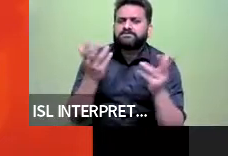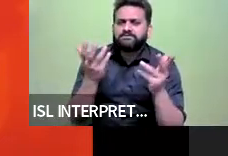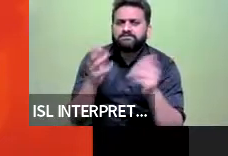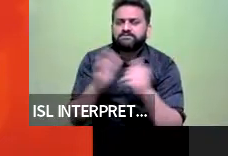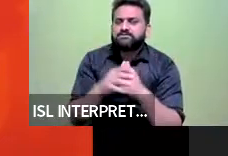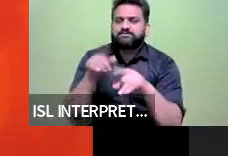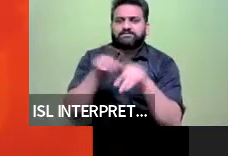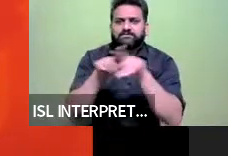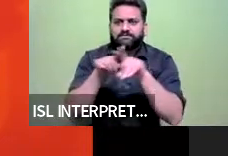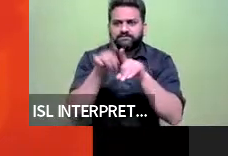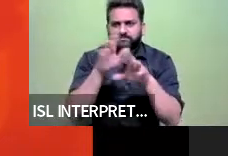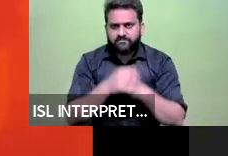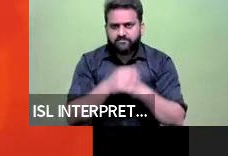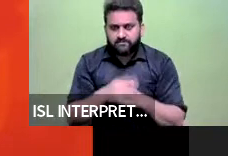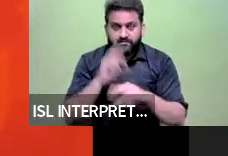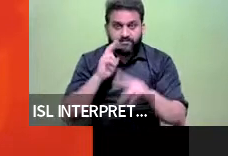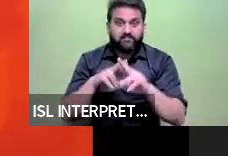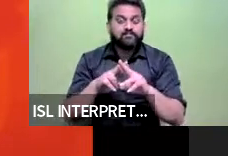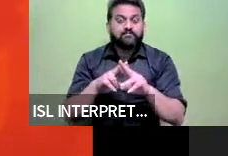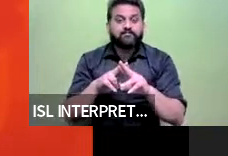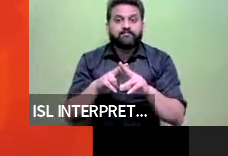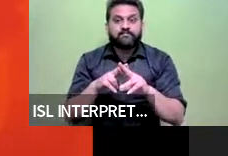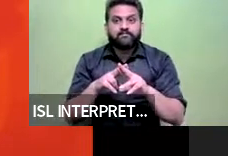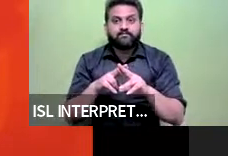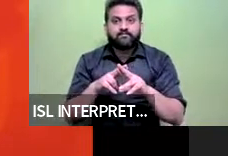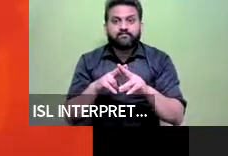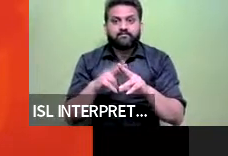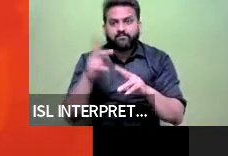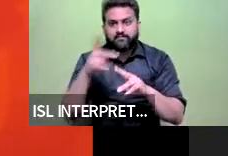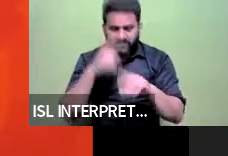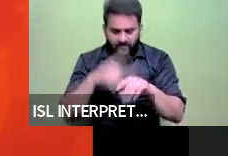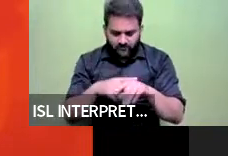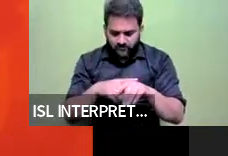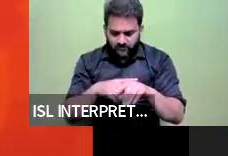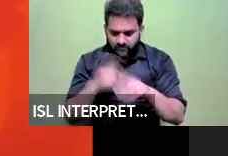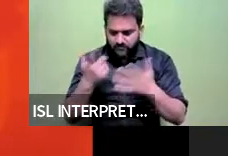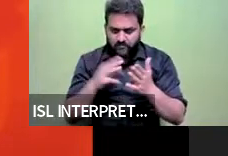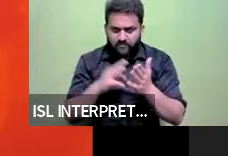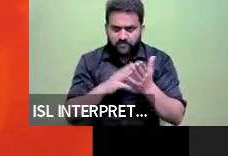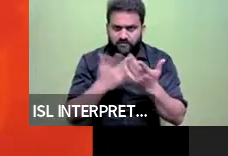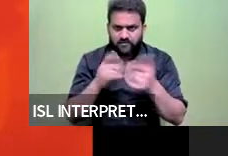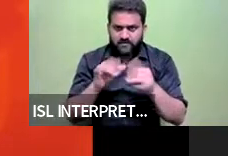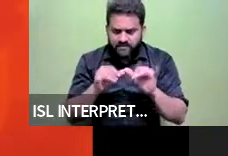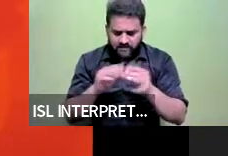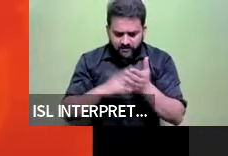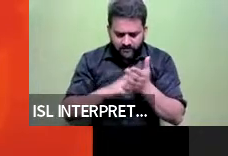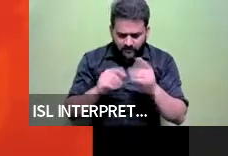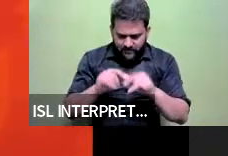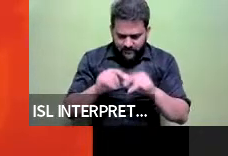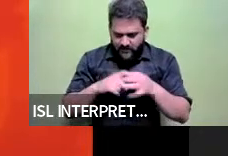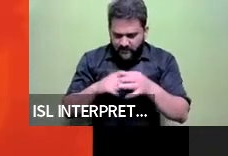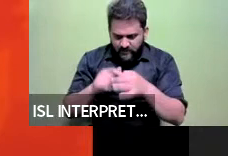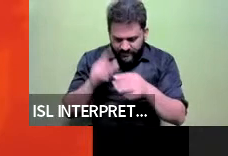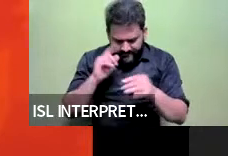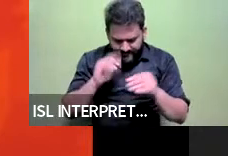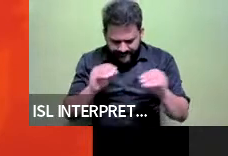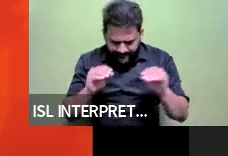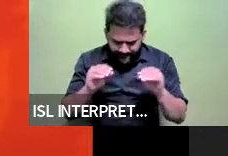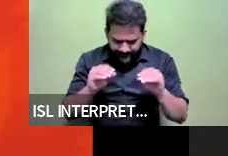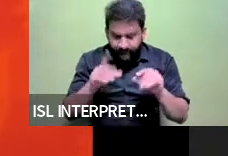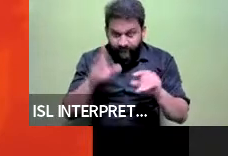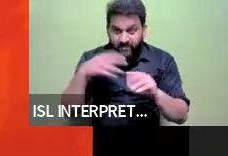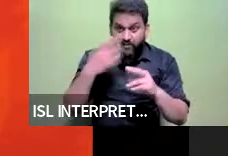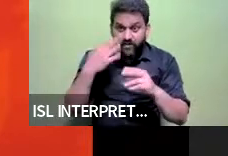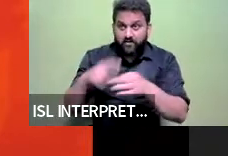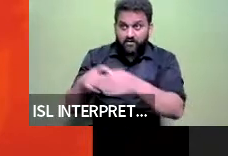For example, if you are trying to adjust your meeting, adjust your question and answer, then while answering